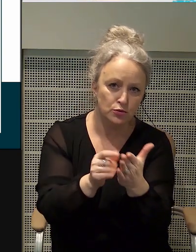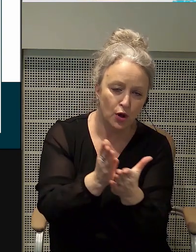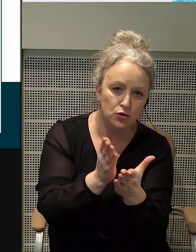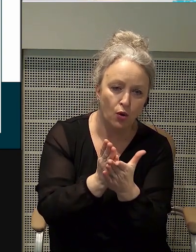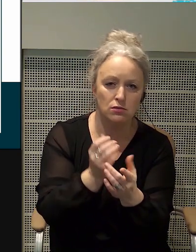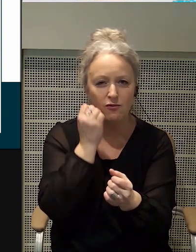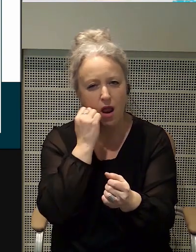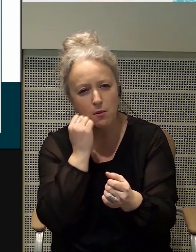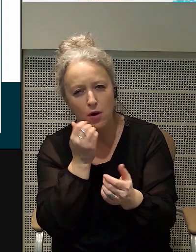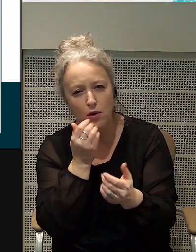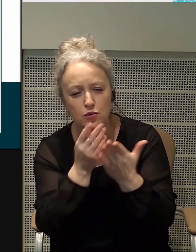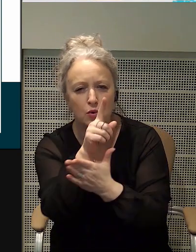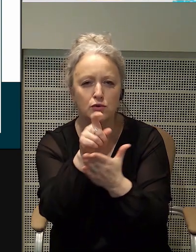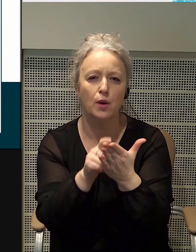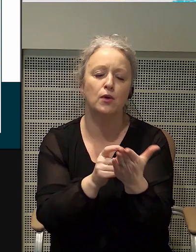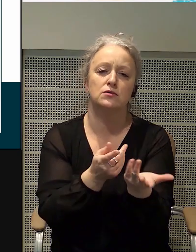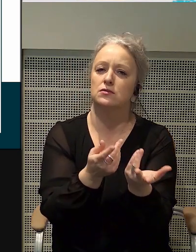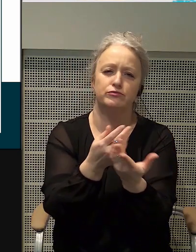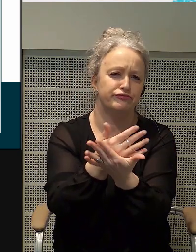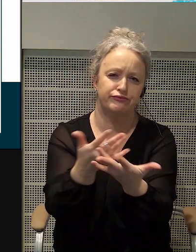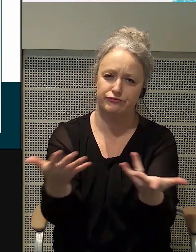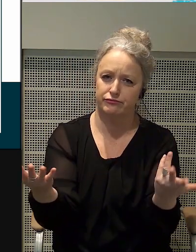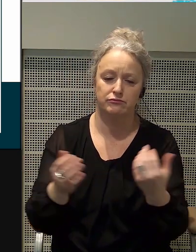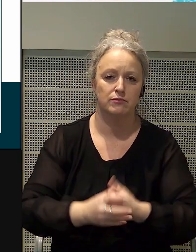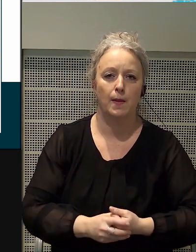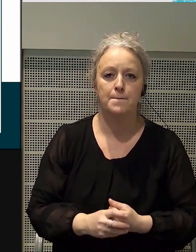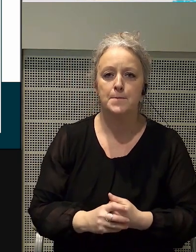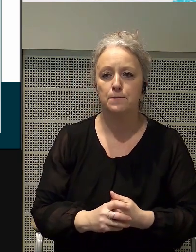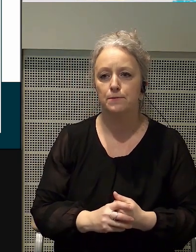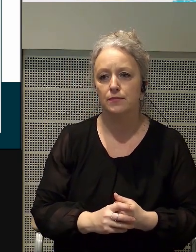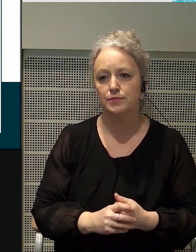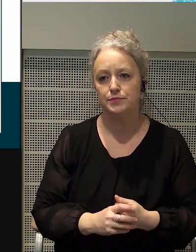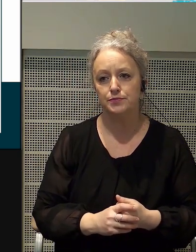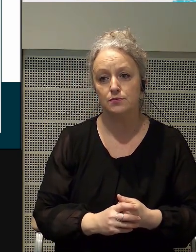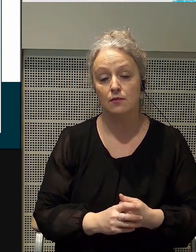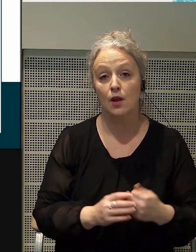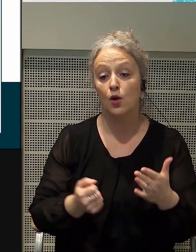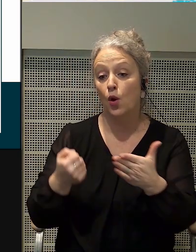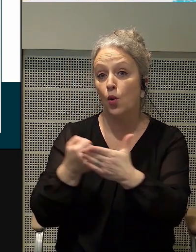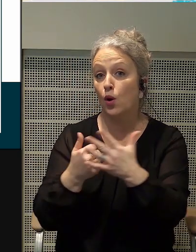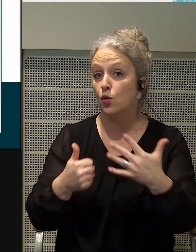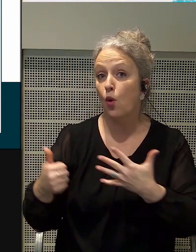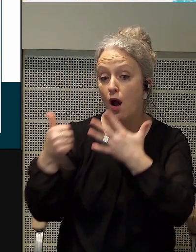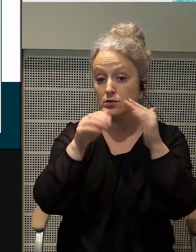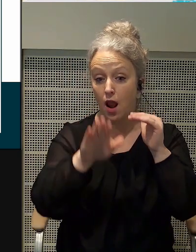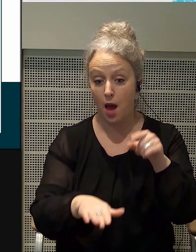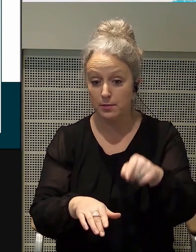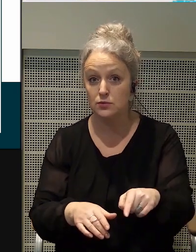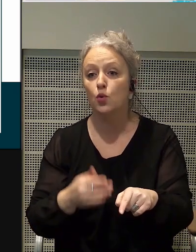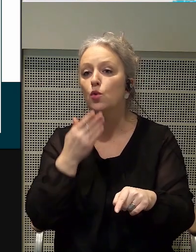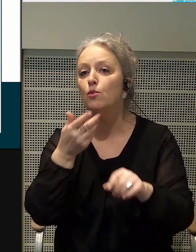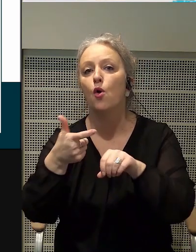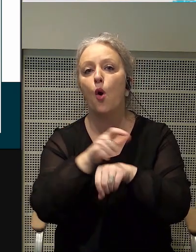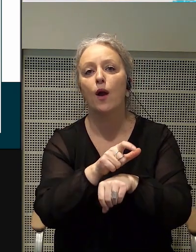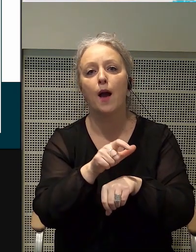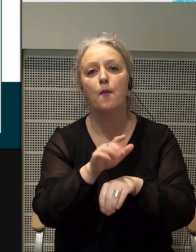6, because the parents can have an estimation of how the children are doing. Also, in patients who are not able to complete the